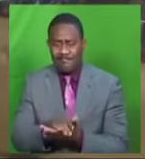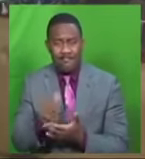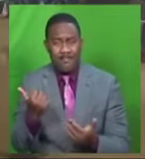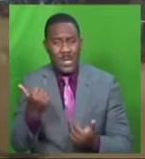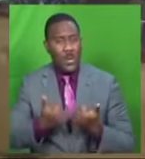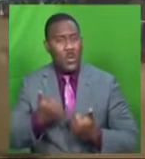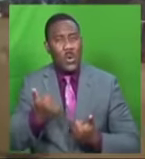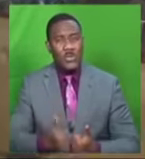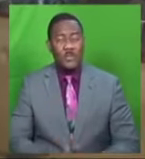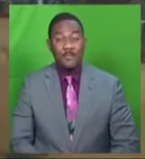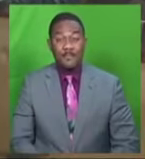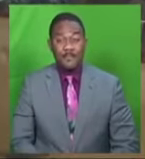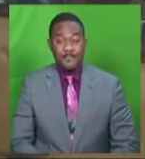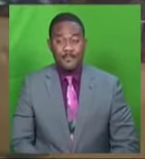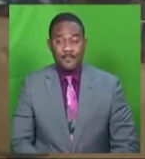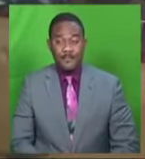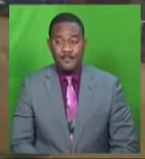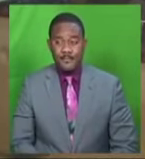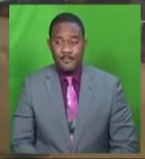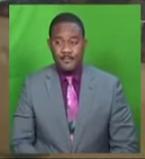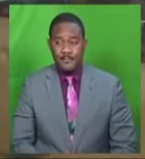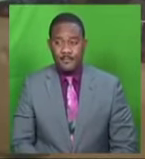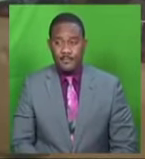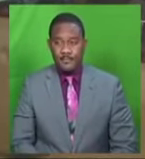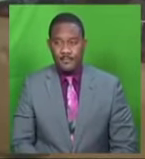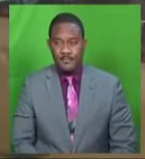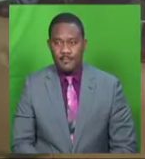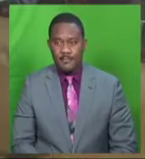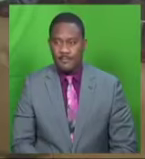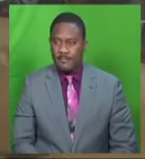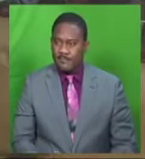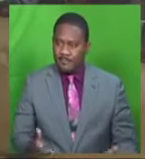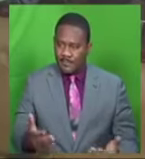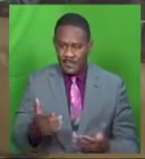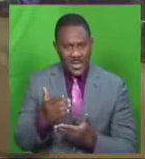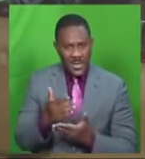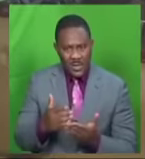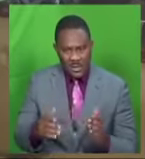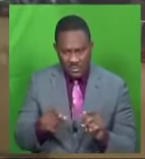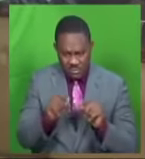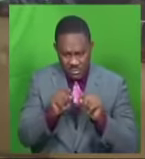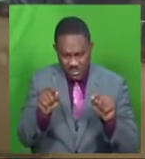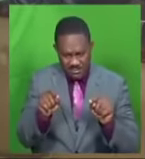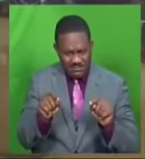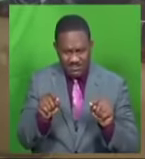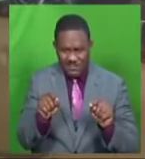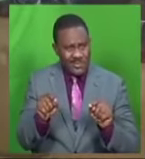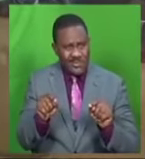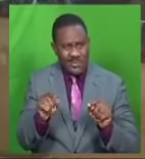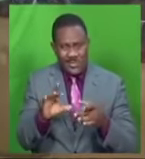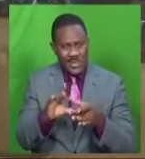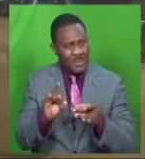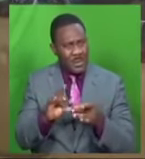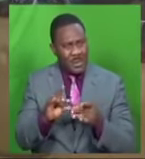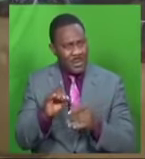Mr. Speaker, I'm tempted to start labeling some of the paragraphs as scam alert.